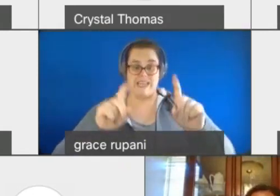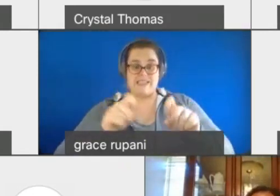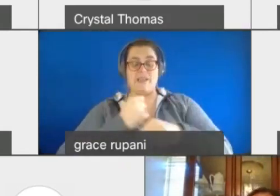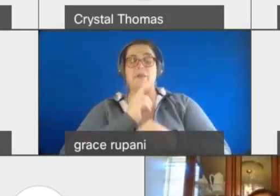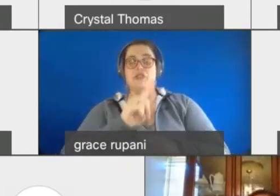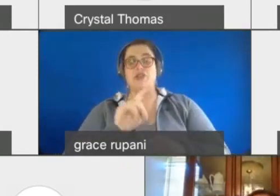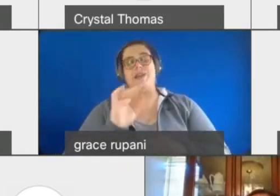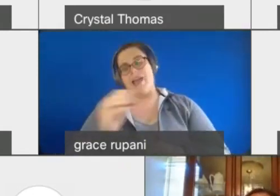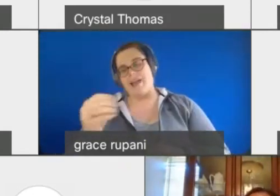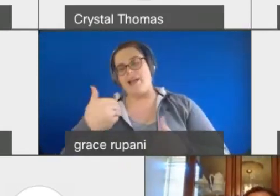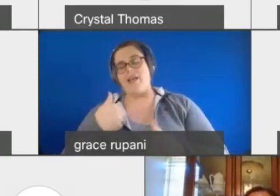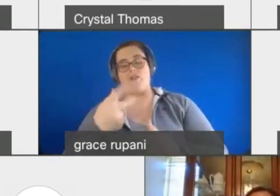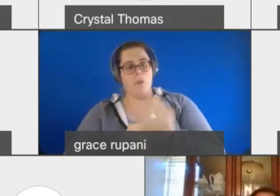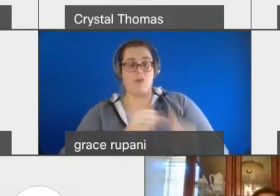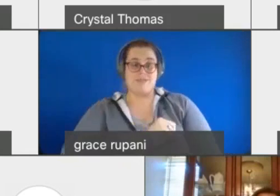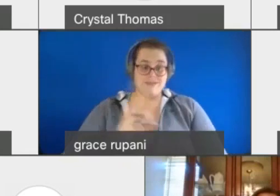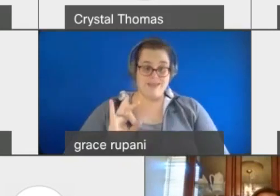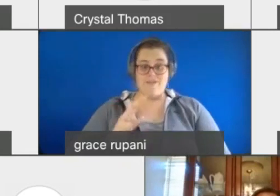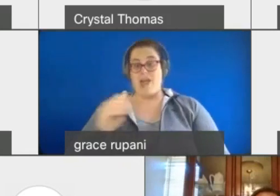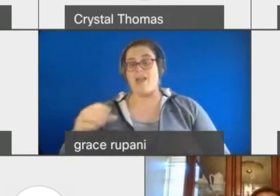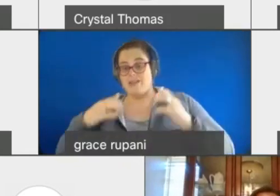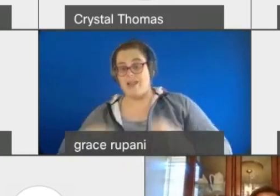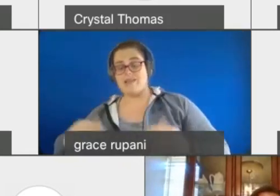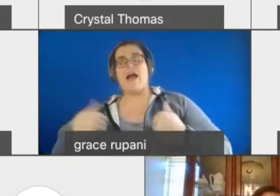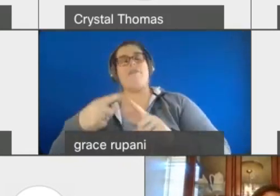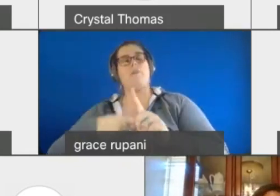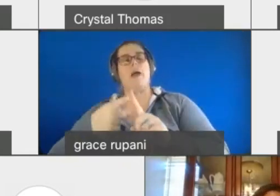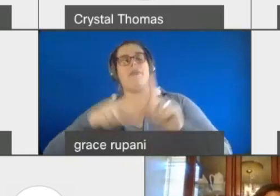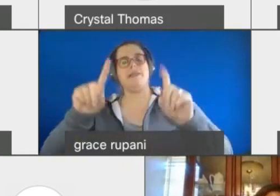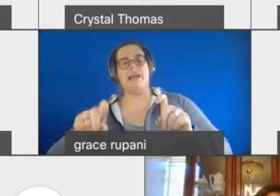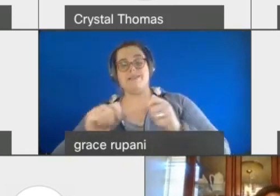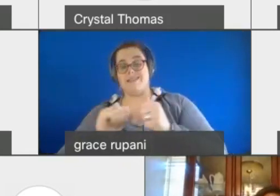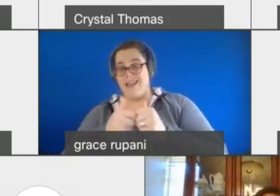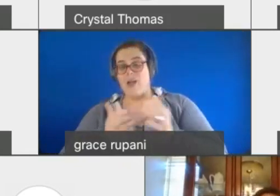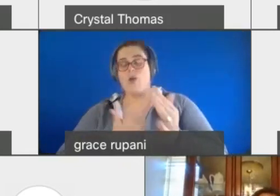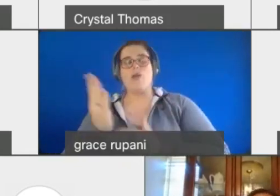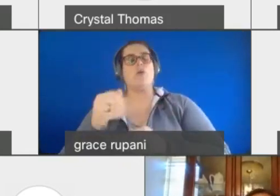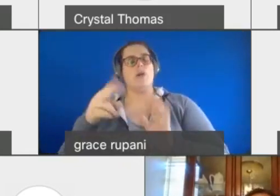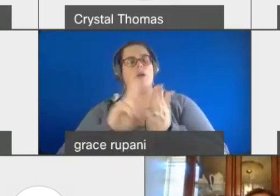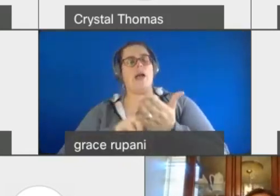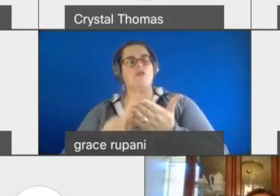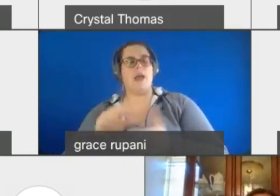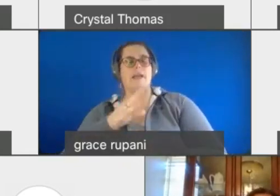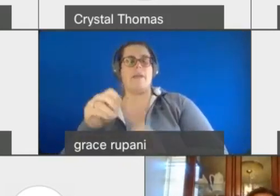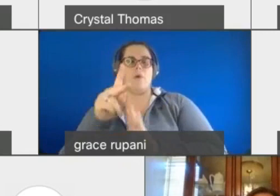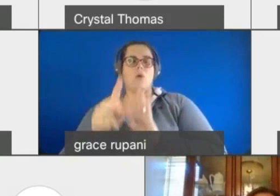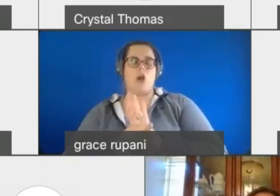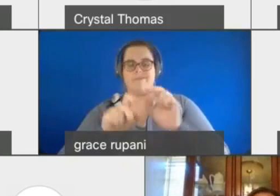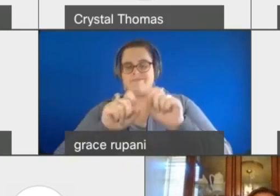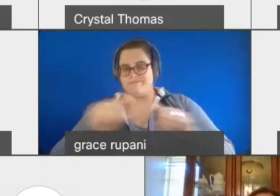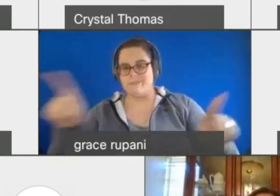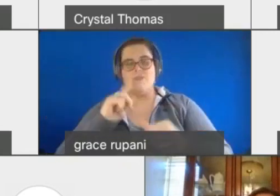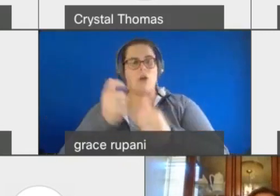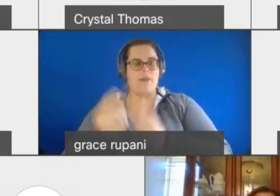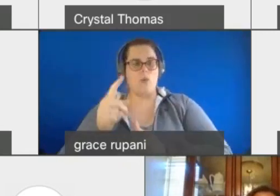do a monthly COVID testing. This was done through a contract and a protocol that was sent out for everybody returning to adhere